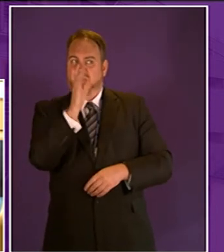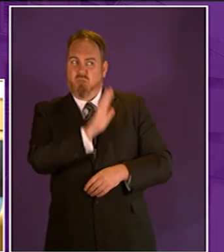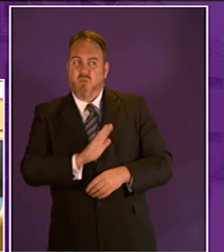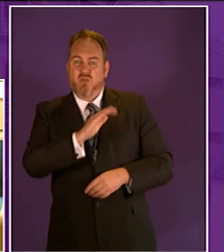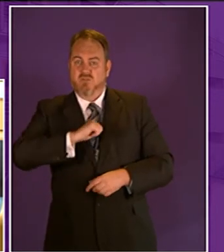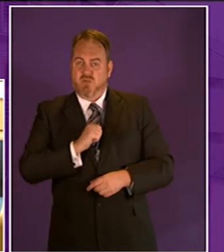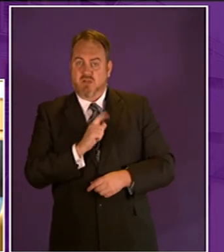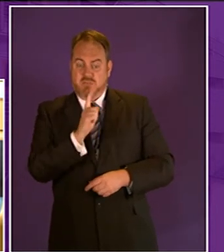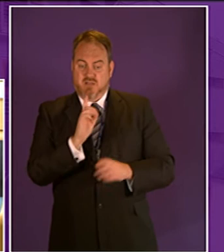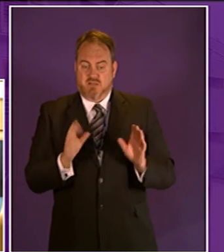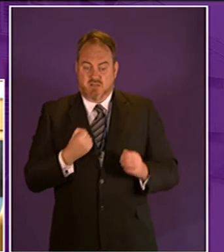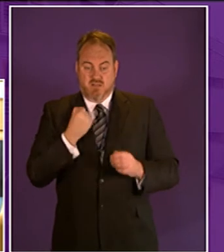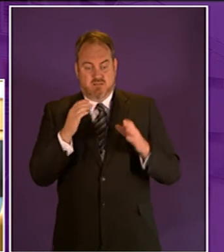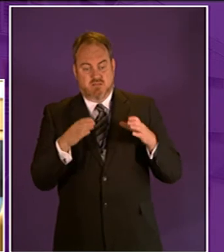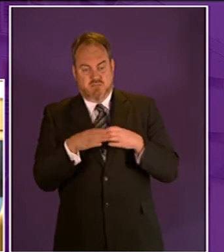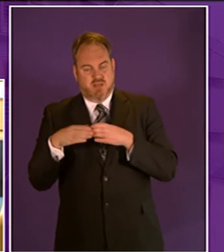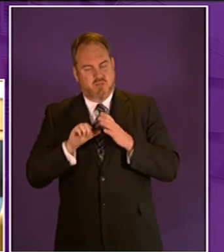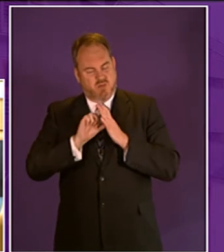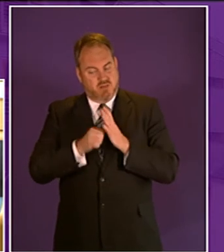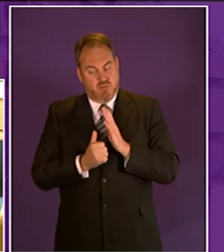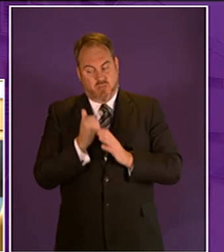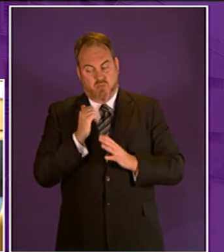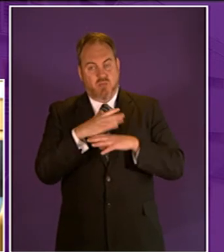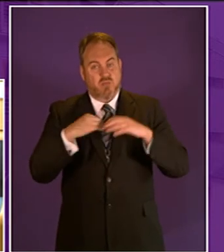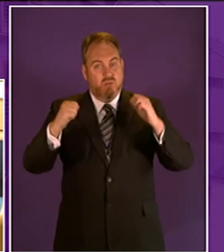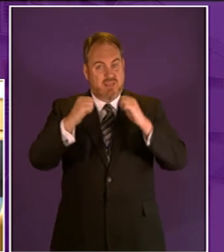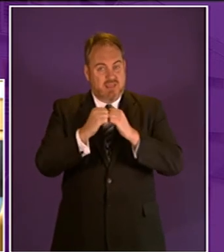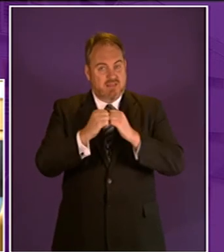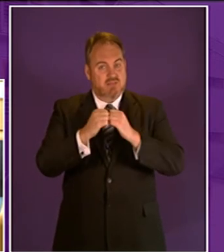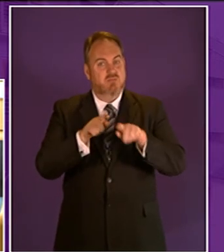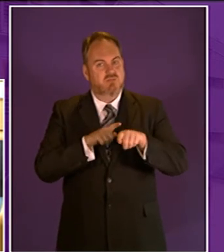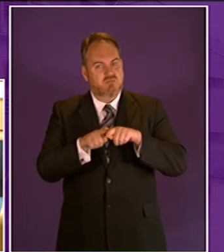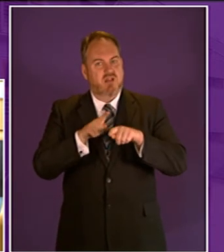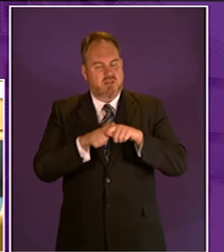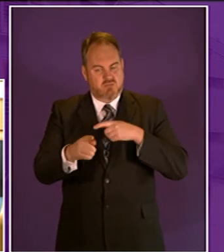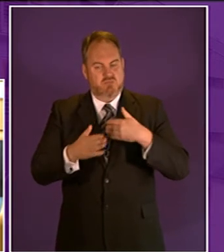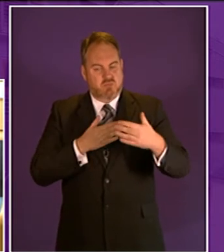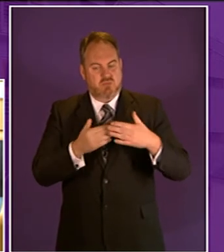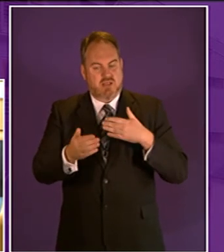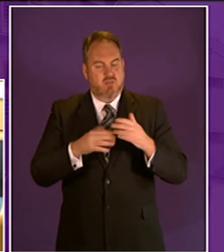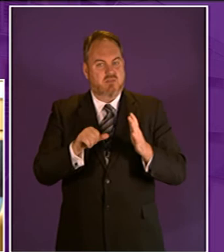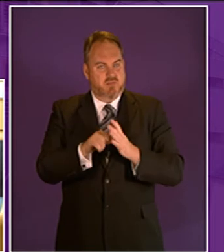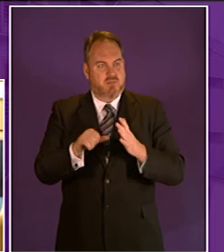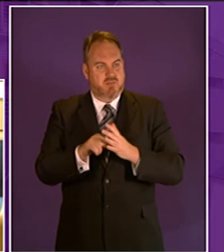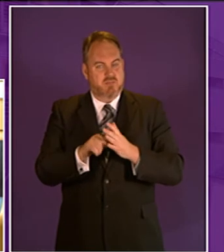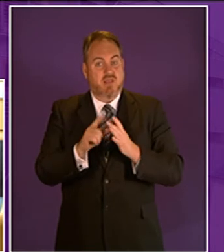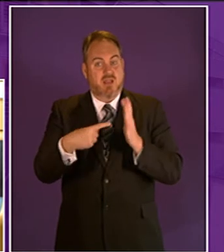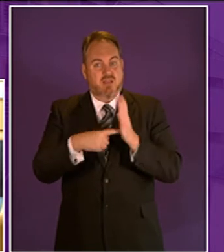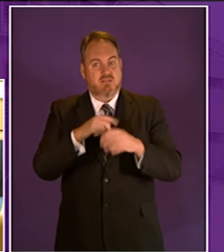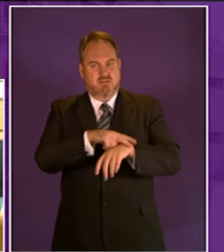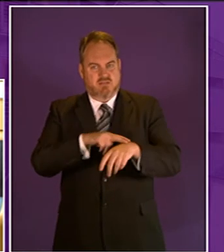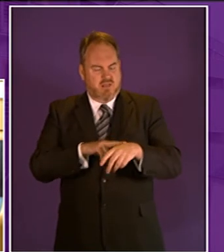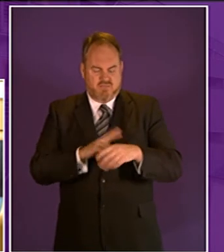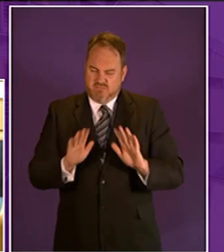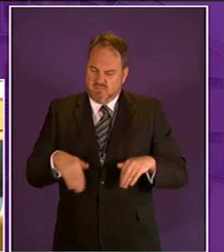eHealth Department worked tirelessly throughout the weekend to restore critical systems, and NHS Lanarkshire staff have continued to provide care of the highest